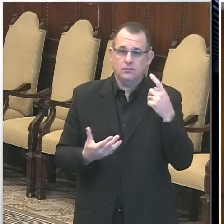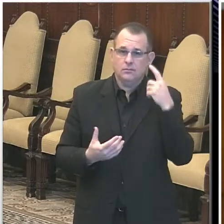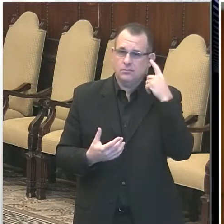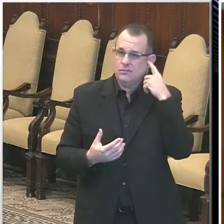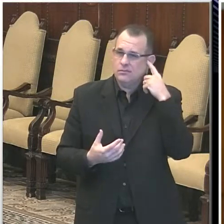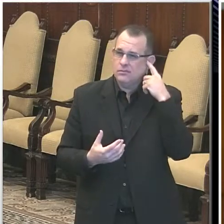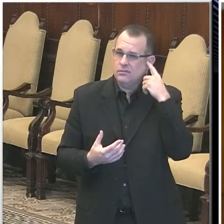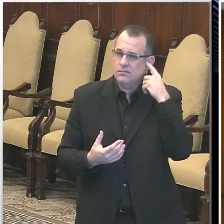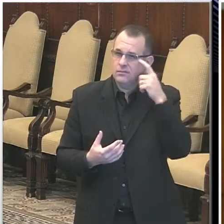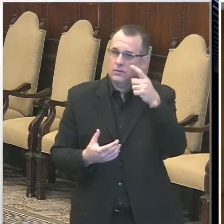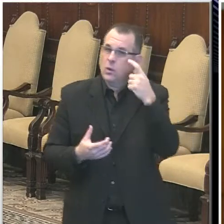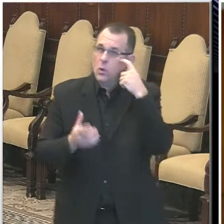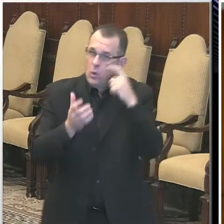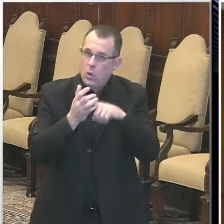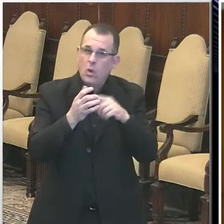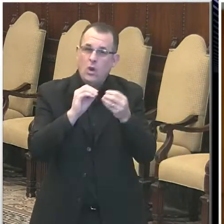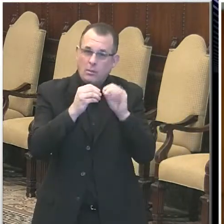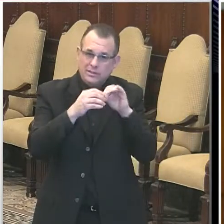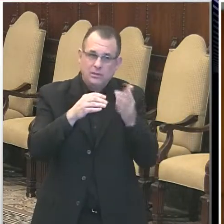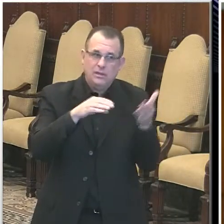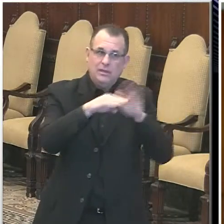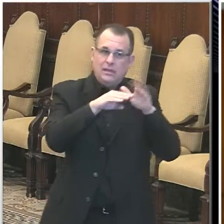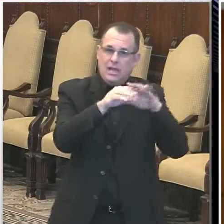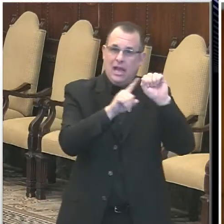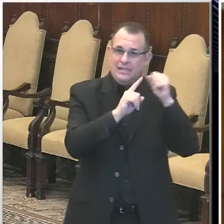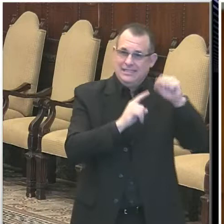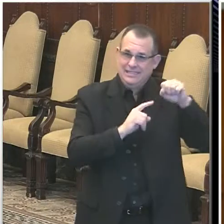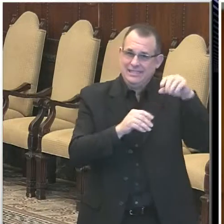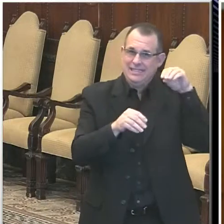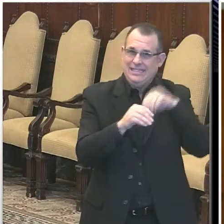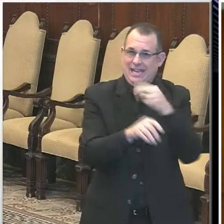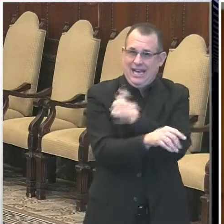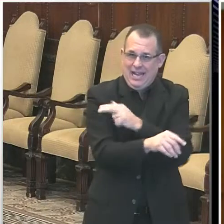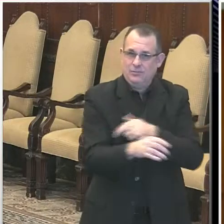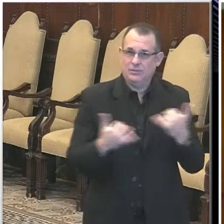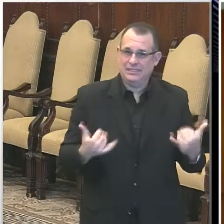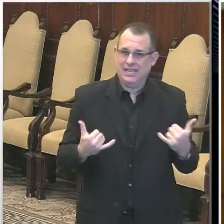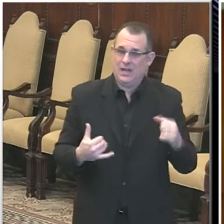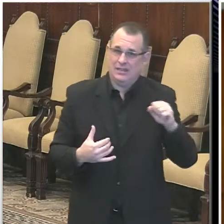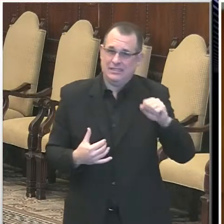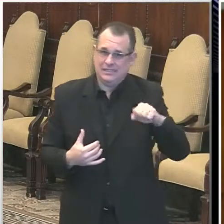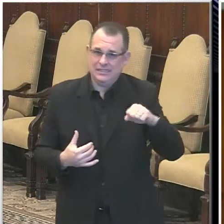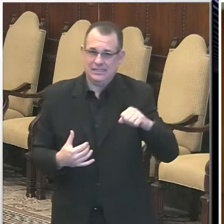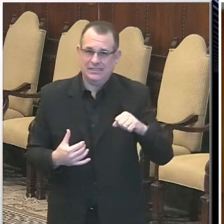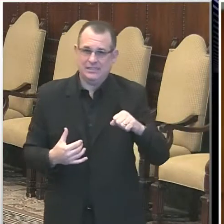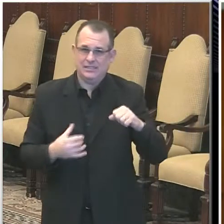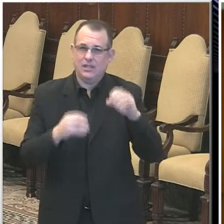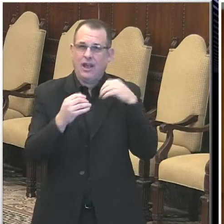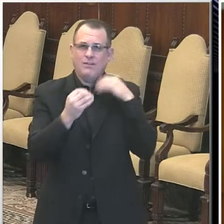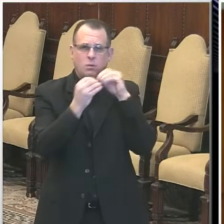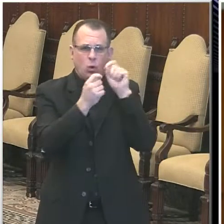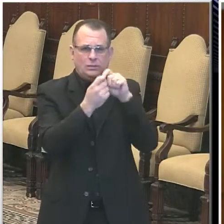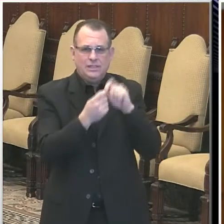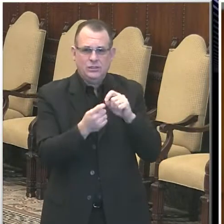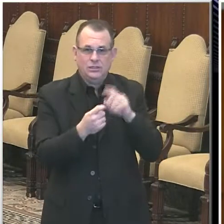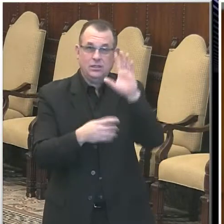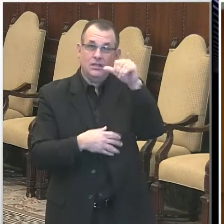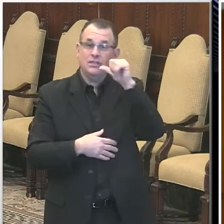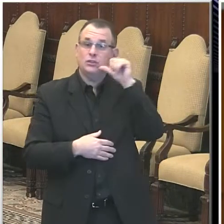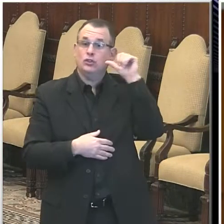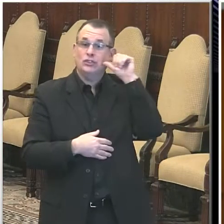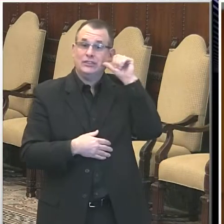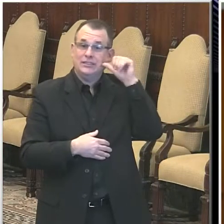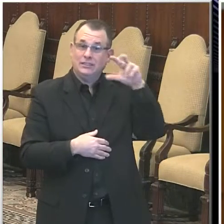increasing numbers of cases of people with this infection in hospitals. So here are more details. Since yesterday, there have been